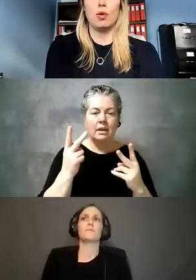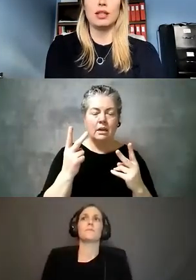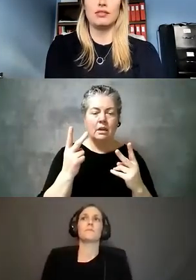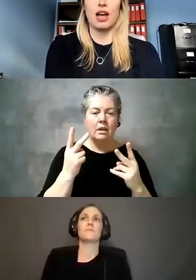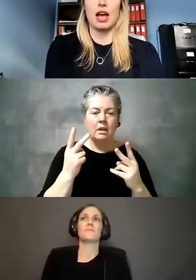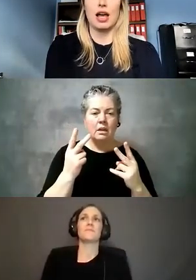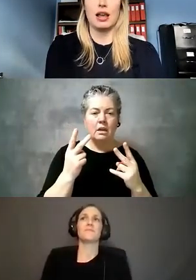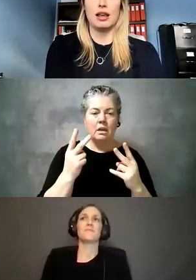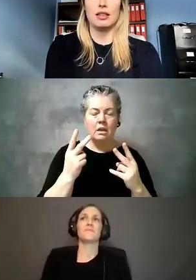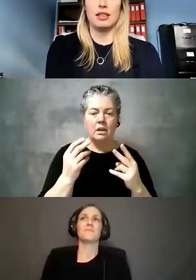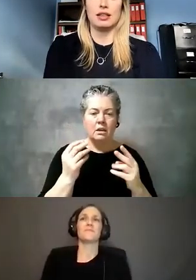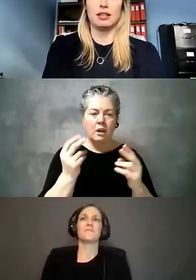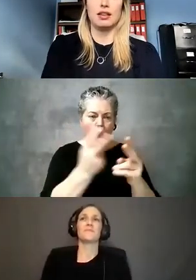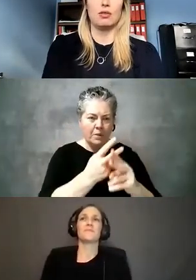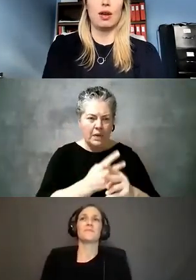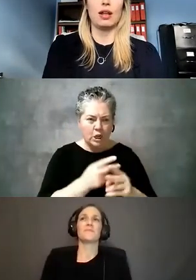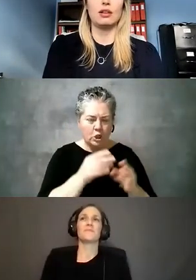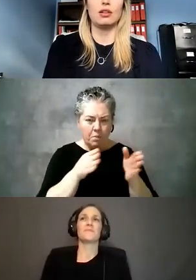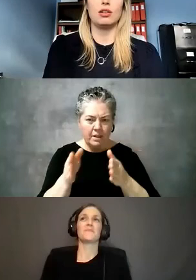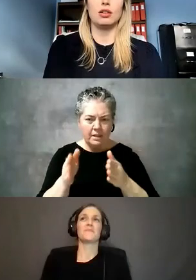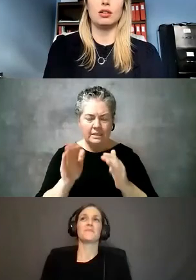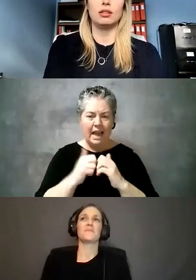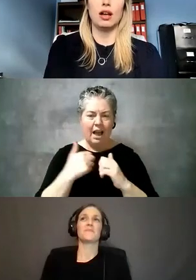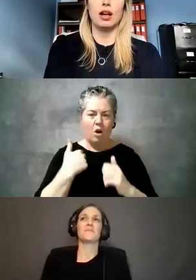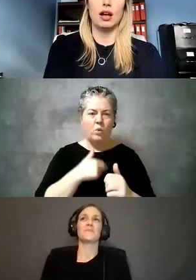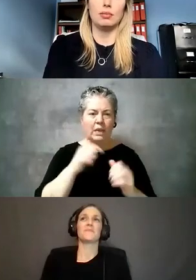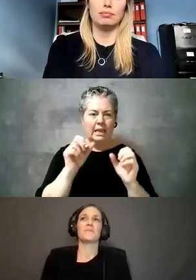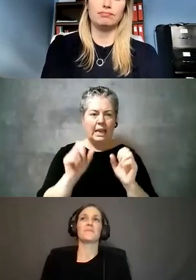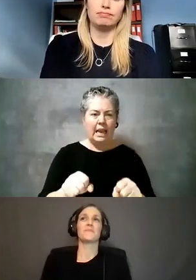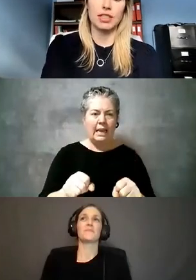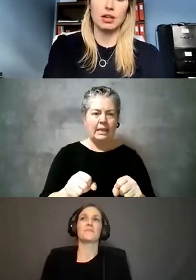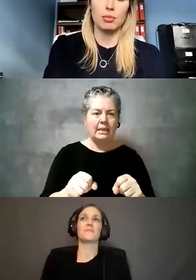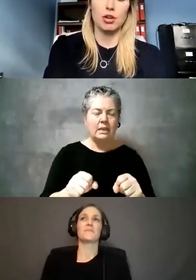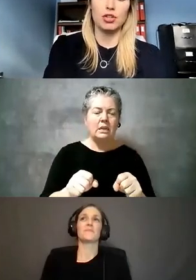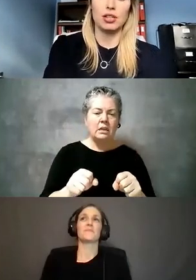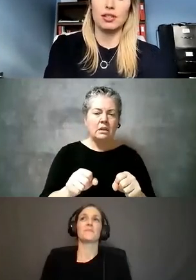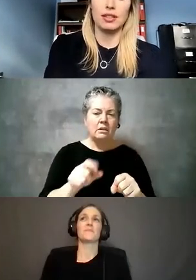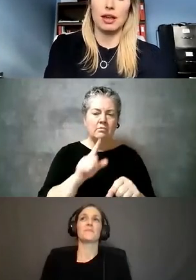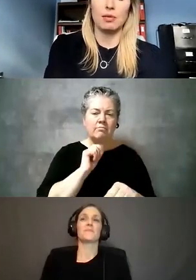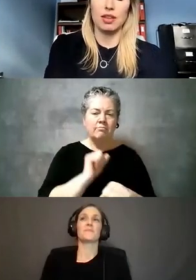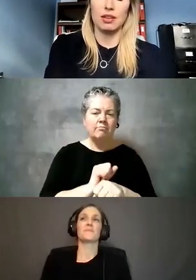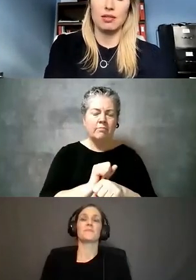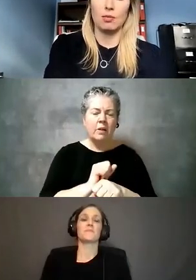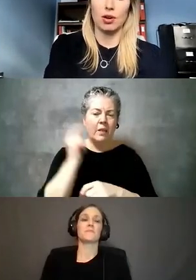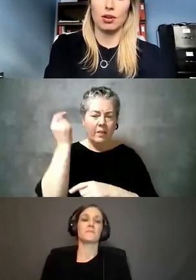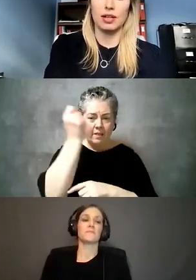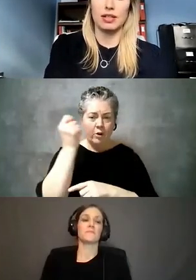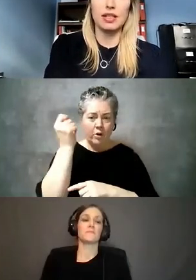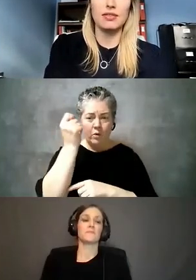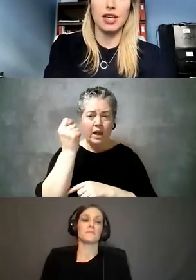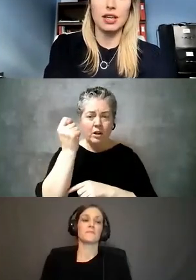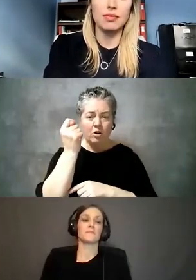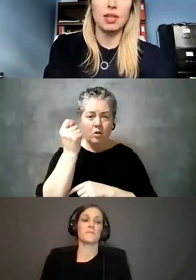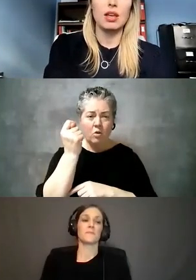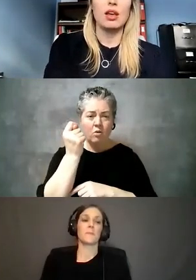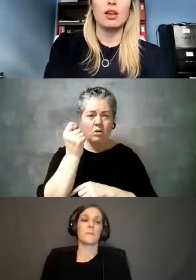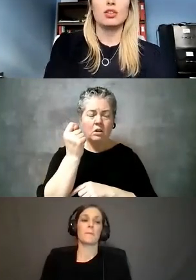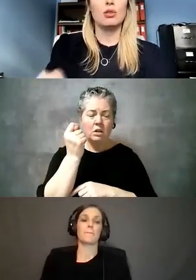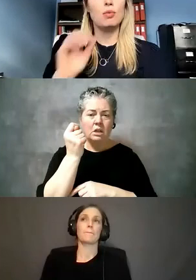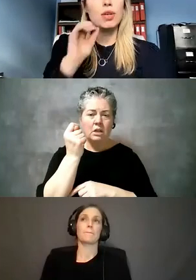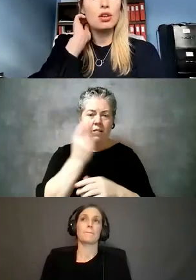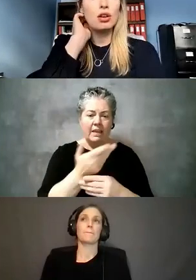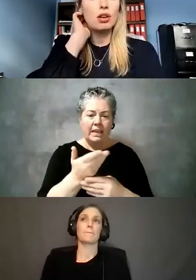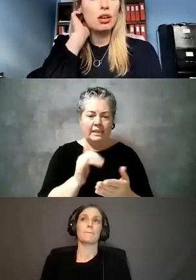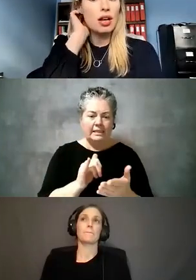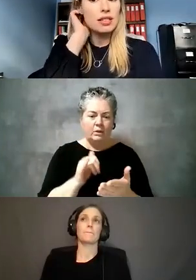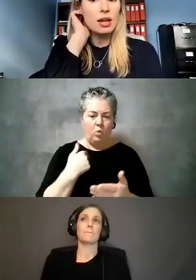could quantify this theoretical emergence that we were conceiving. So